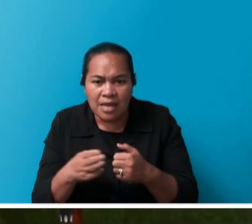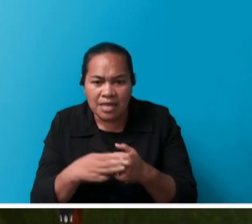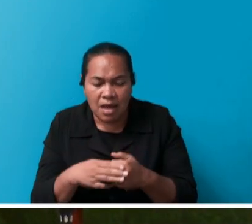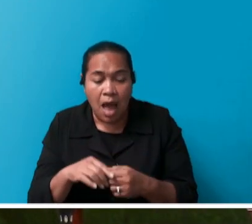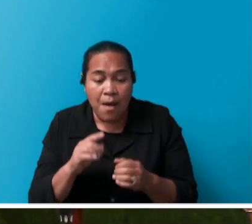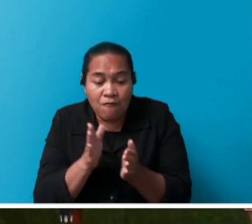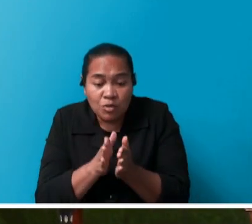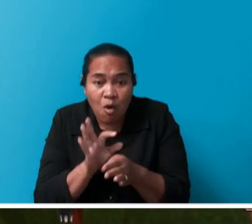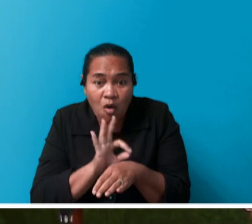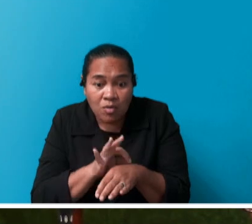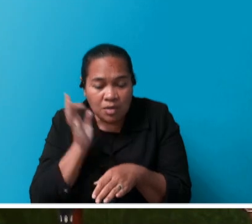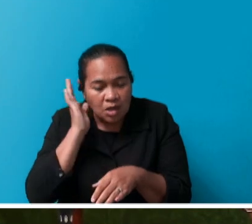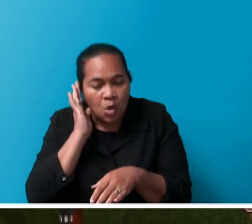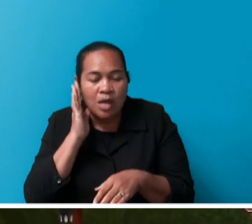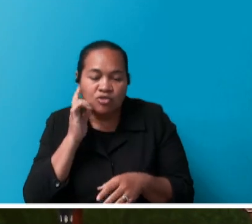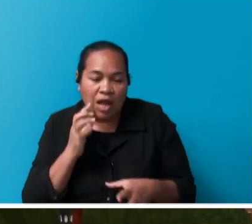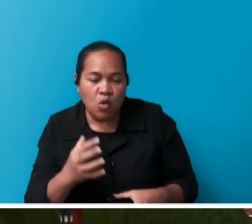also working to upgrade